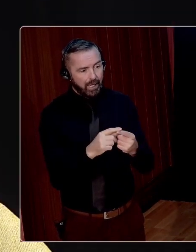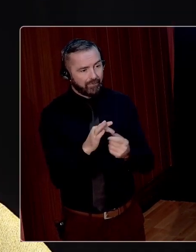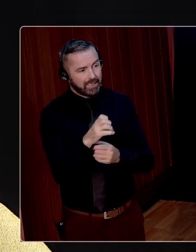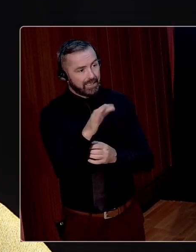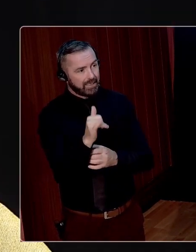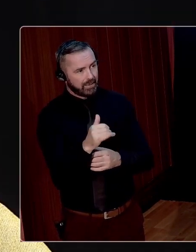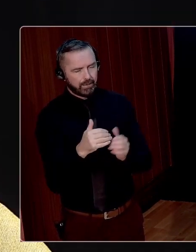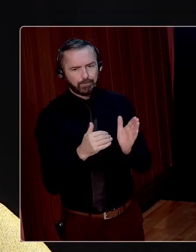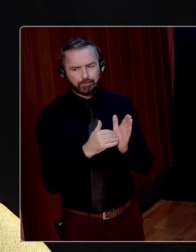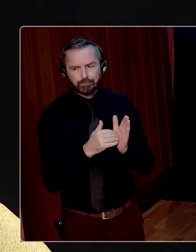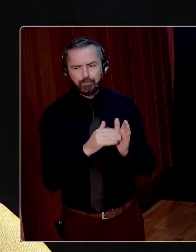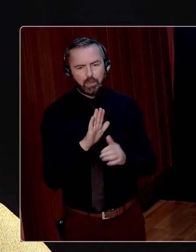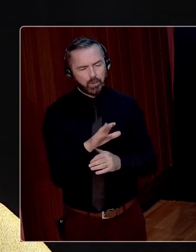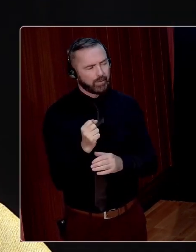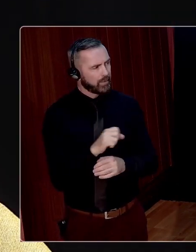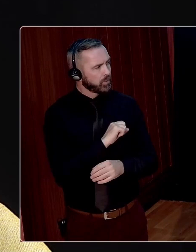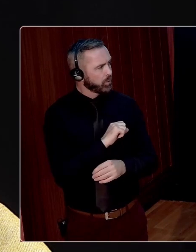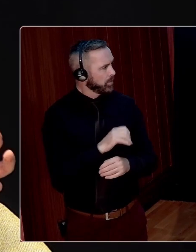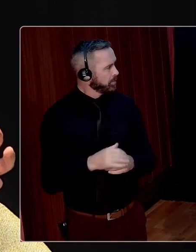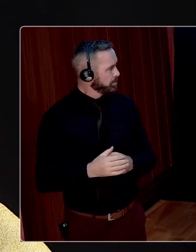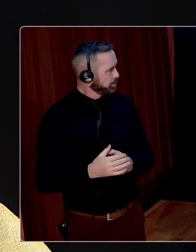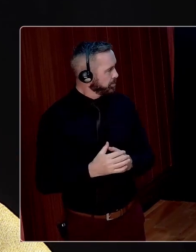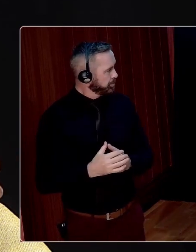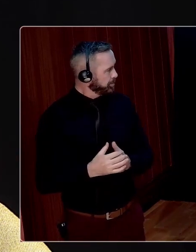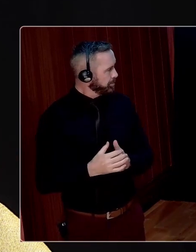Yes, there must have been. There must have been that.